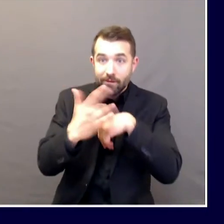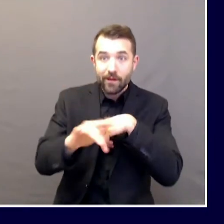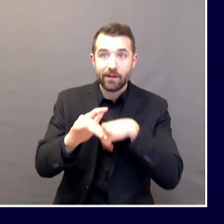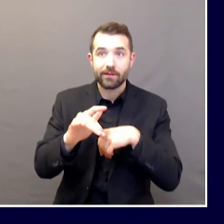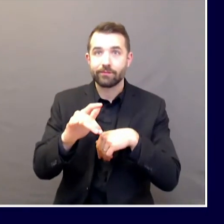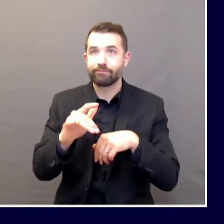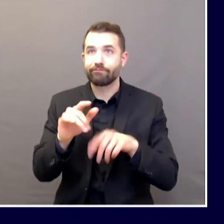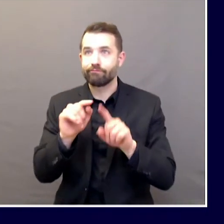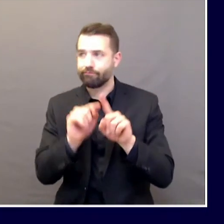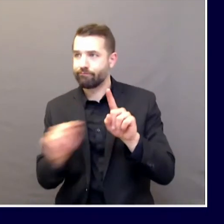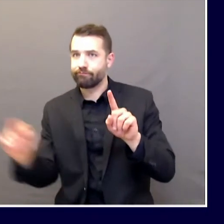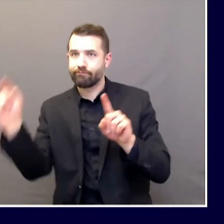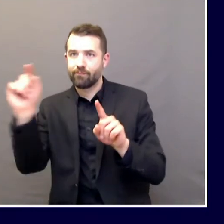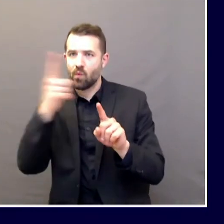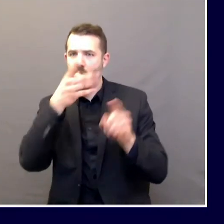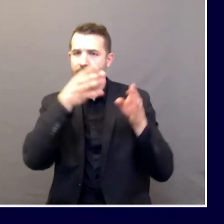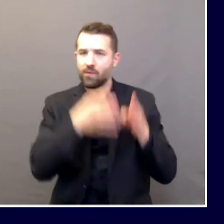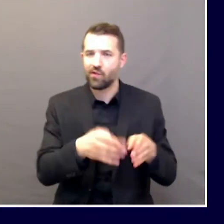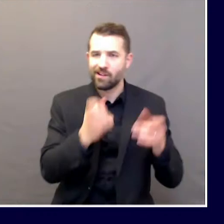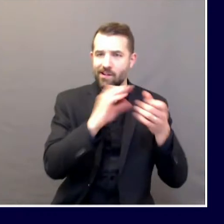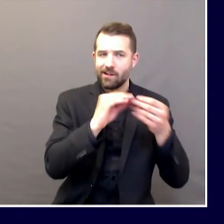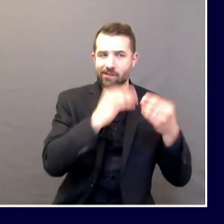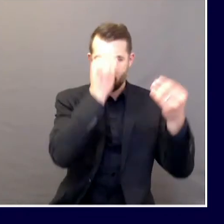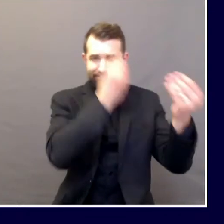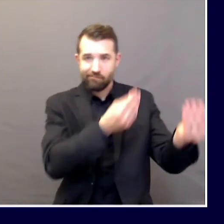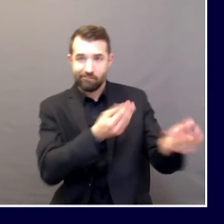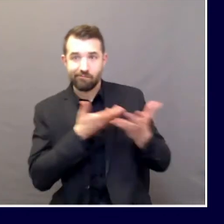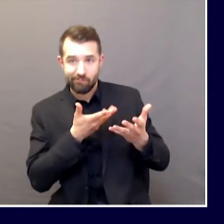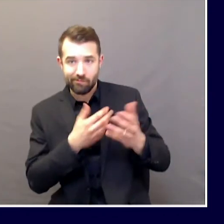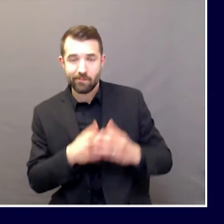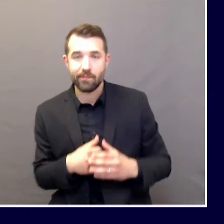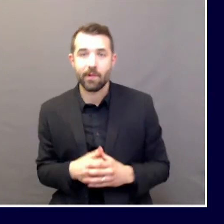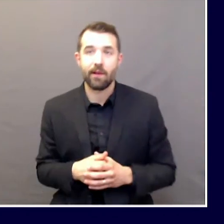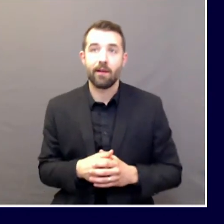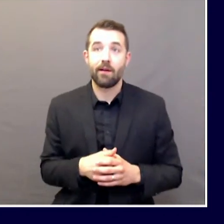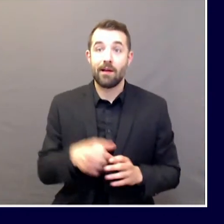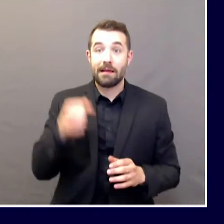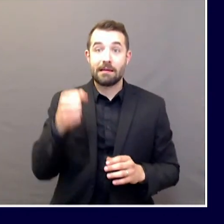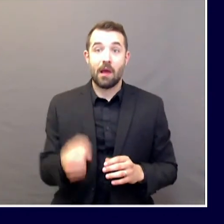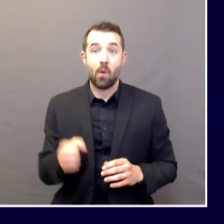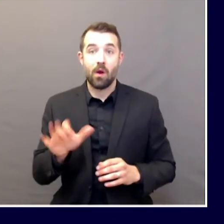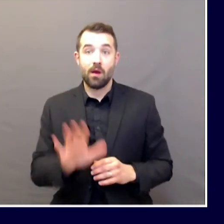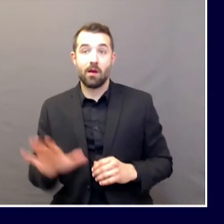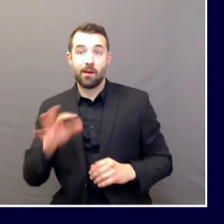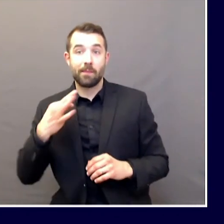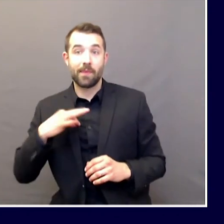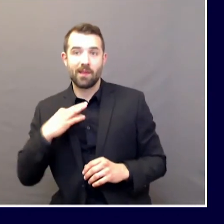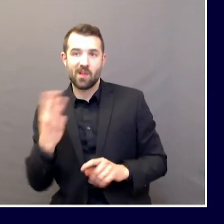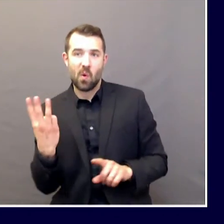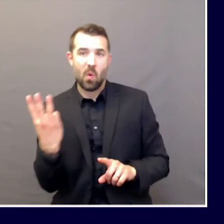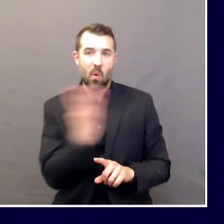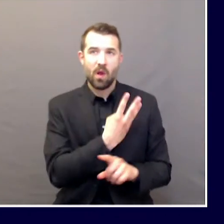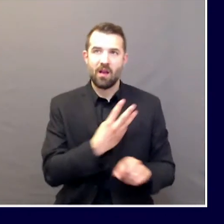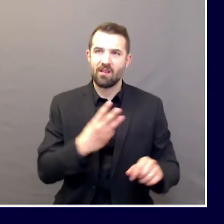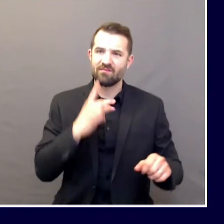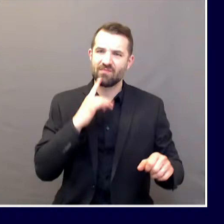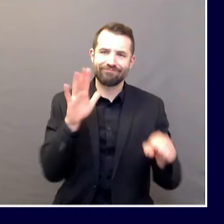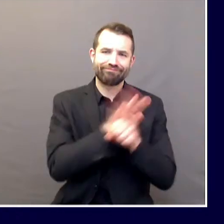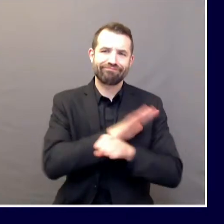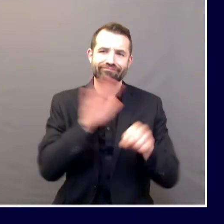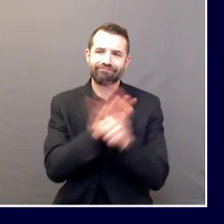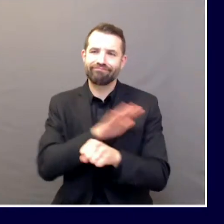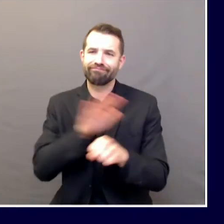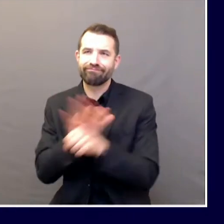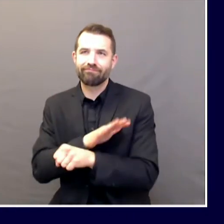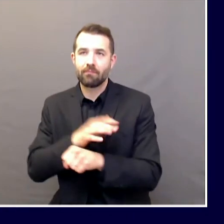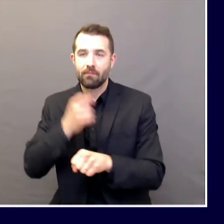places, especially in southern and western Maine, seem to be filled up, but that Northern Lights Bangor site appeared to have a couple